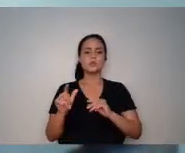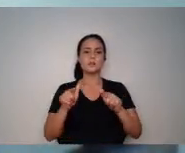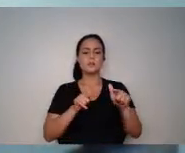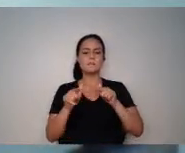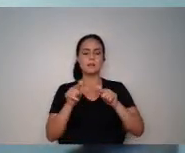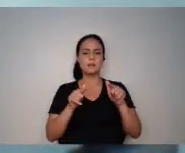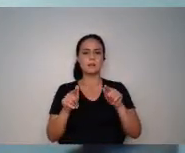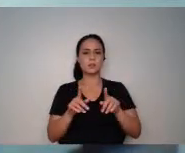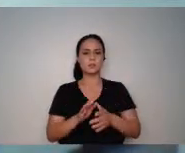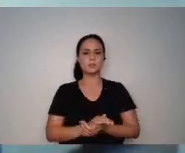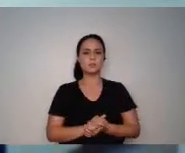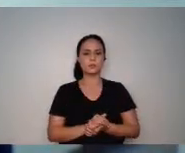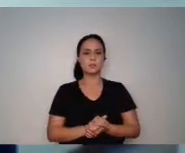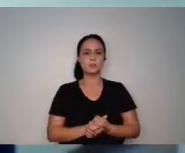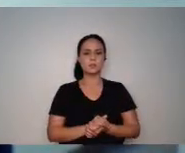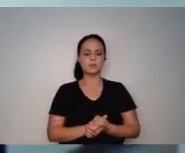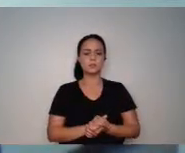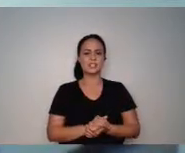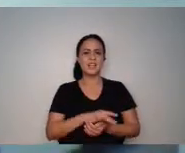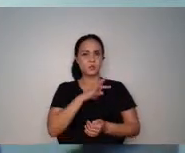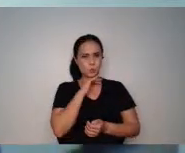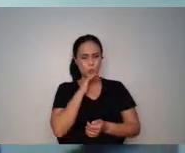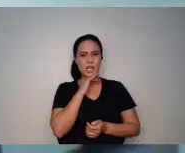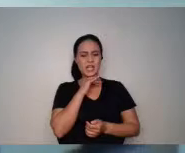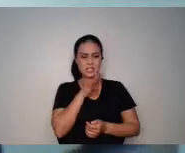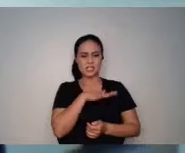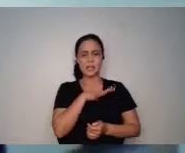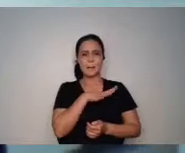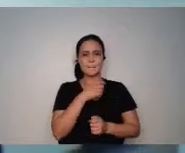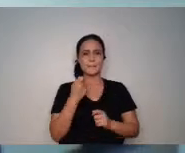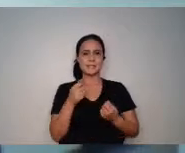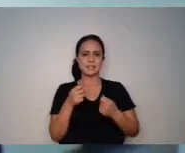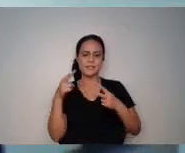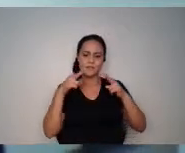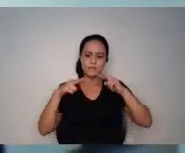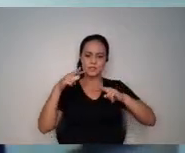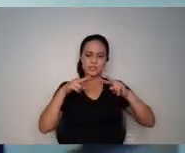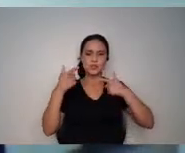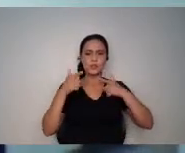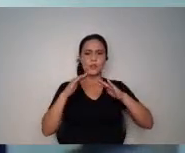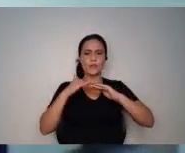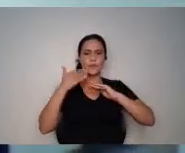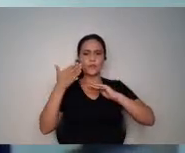about the work conditions and of the people that